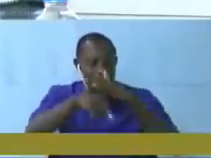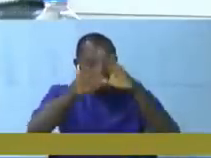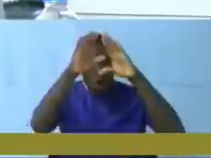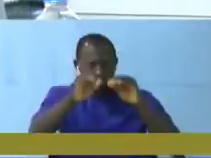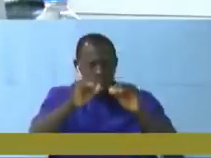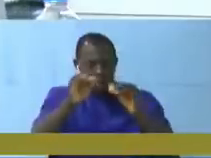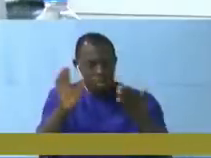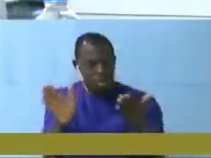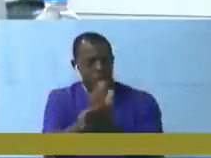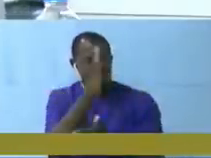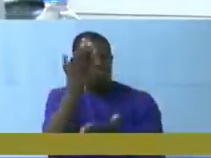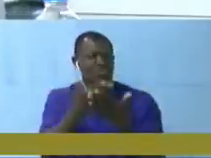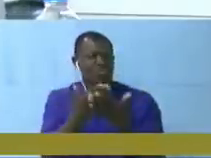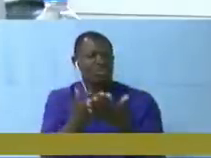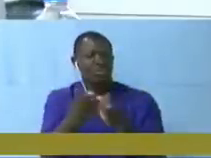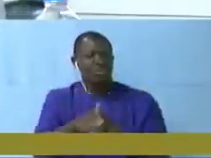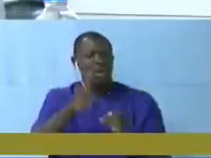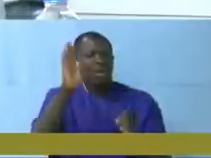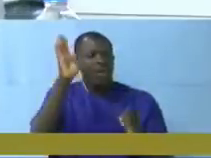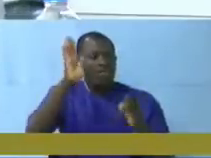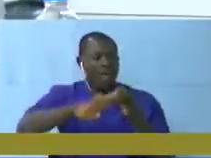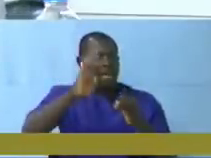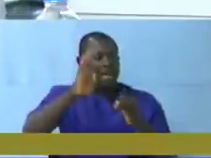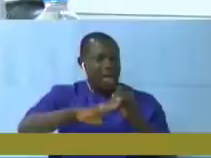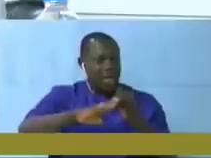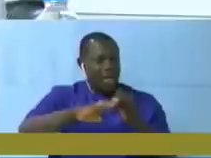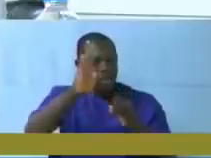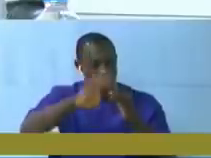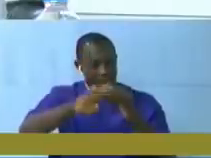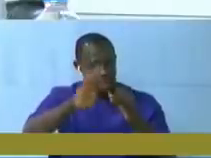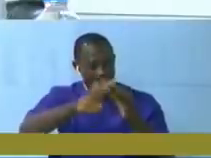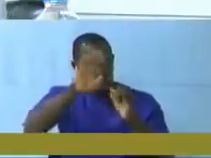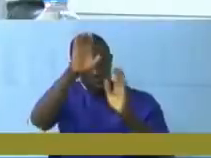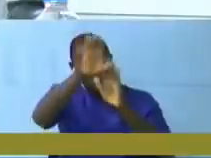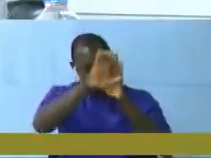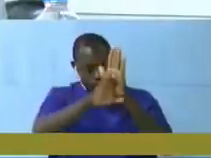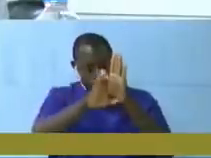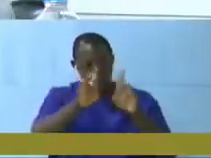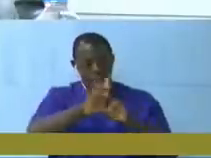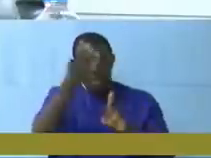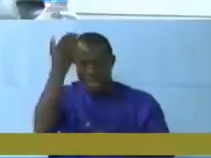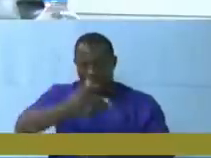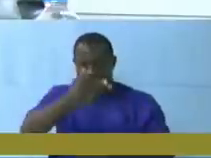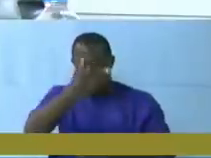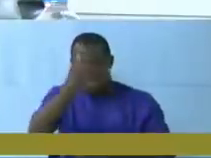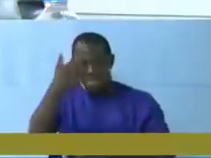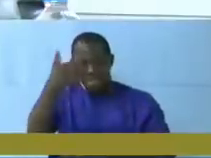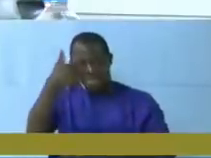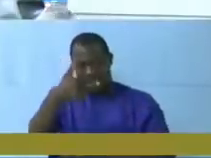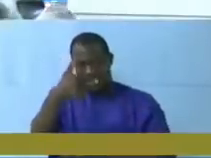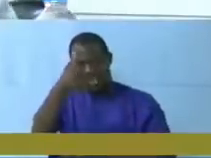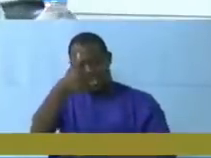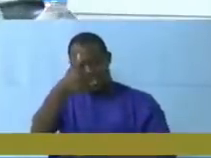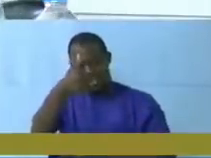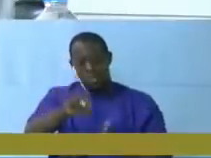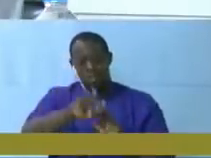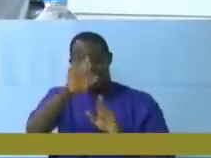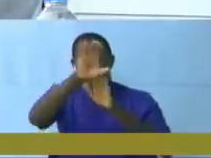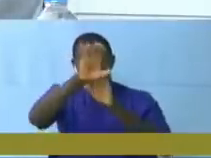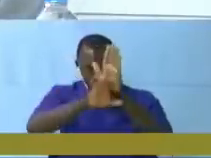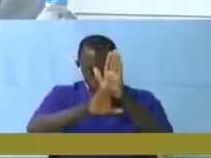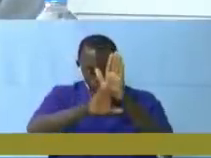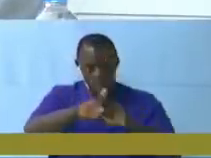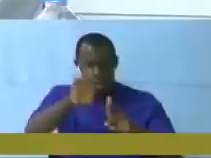Yeah. And it did not make it to the final one we voted for in 96. Bole wuñ ko ci lu mujj li nga xamne mom lañ mujjé wotel